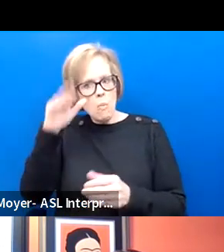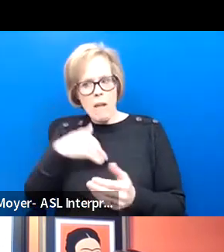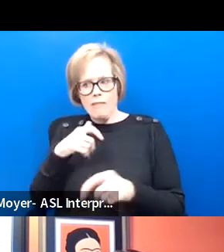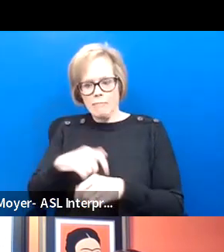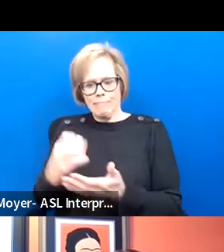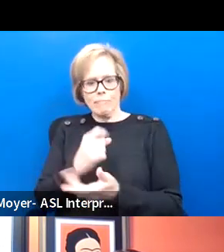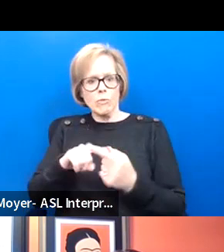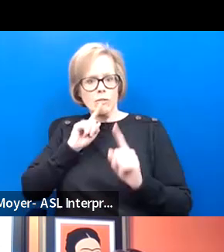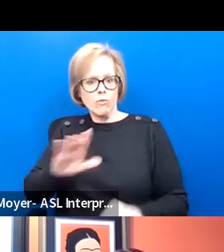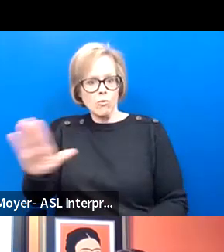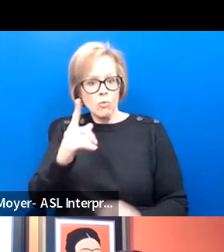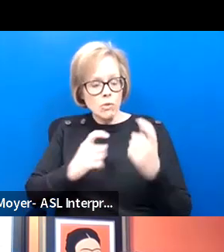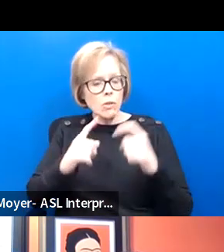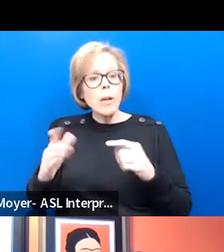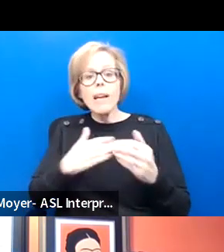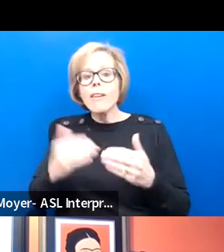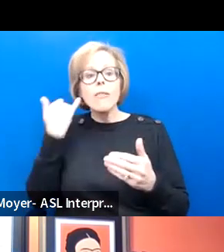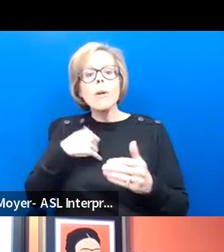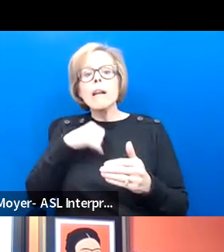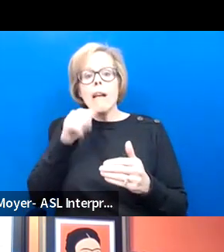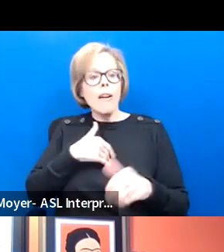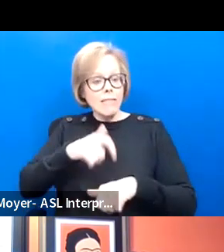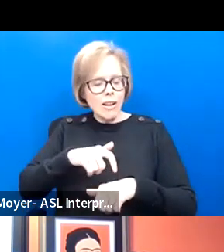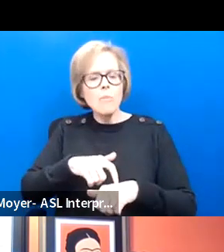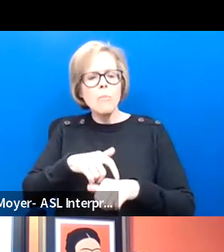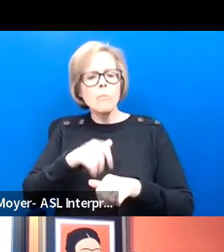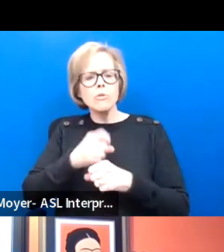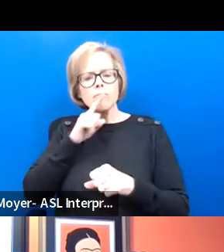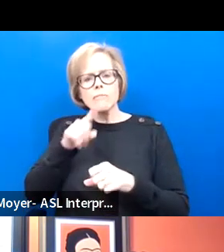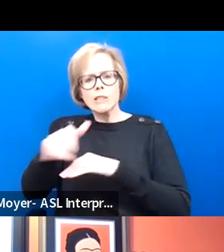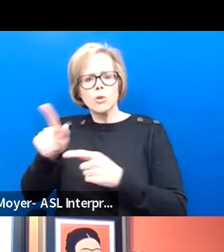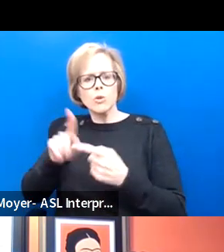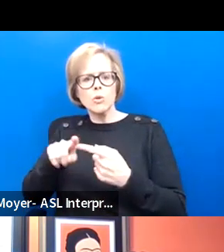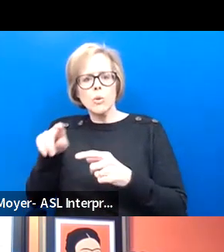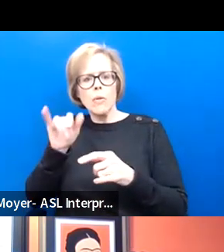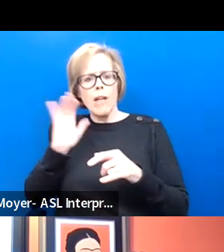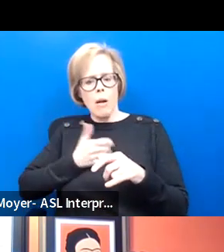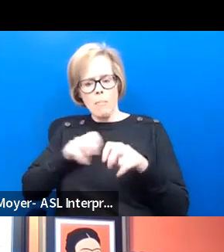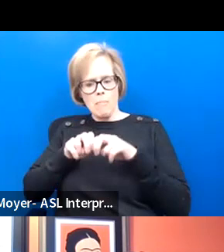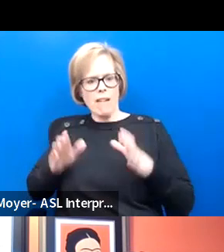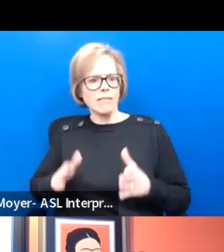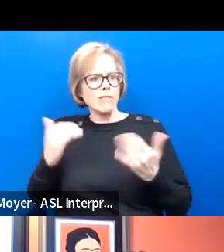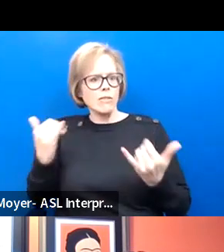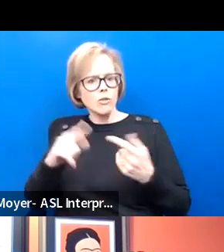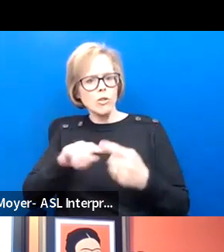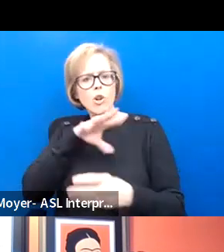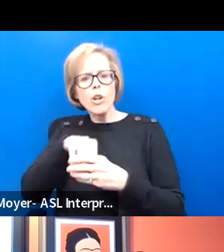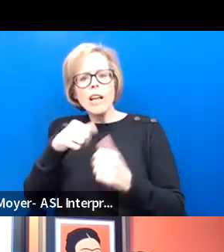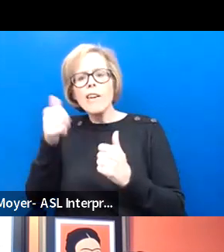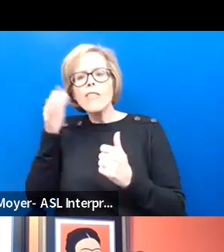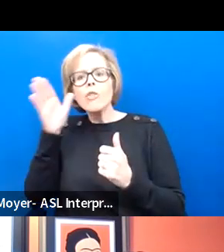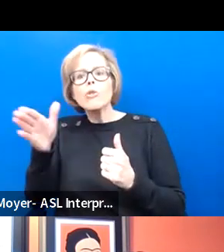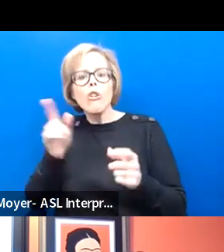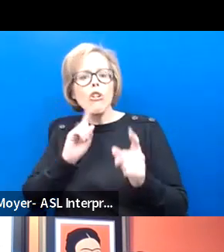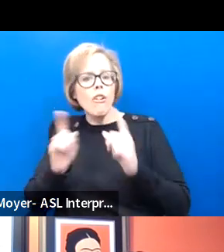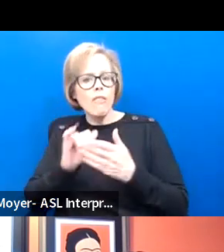your questions, but even those that we don't, we'll be sure to forward to all of our wonderful panelists today for them to include in any future conversations